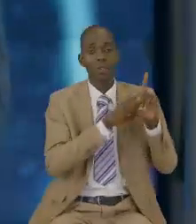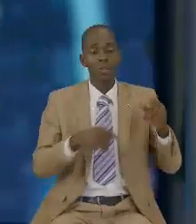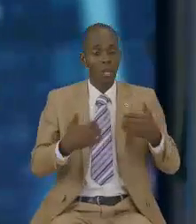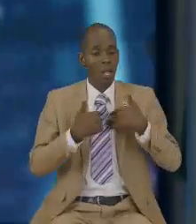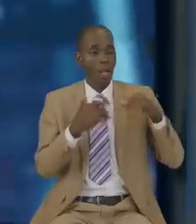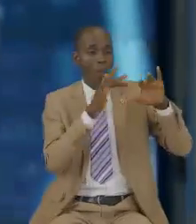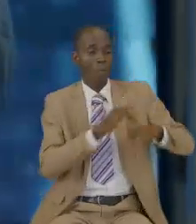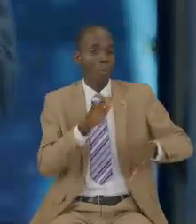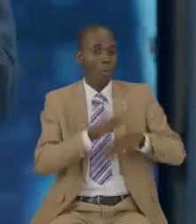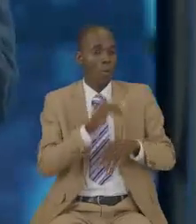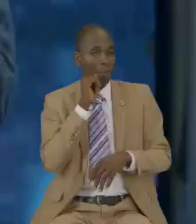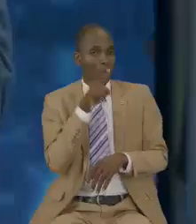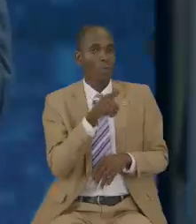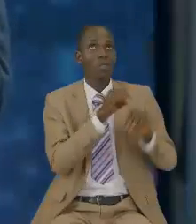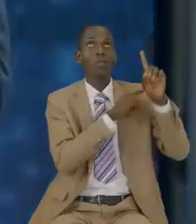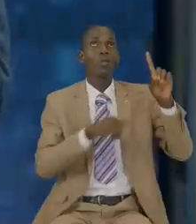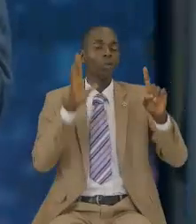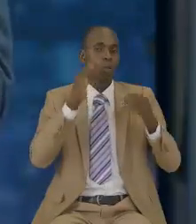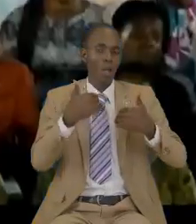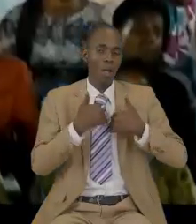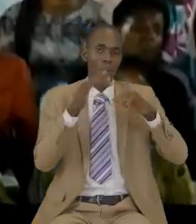the Lord will have pity on you.